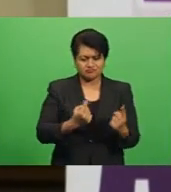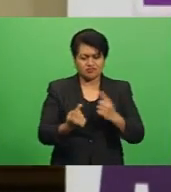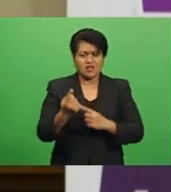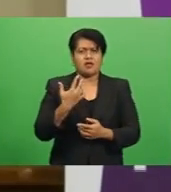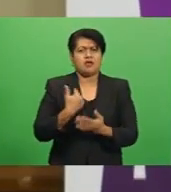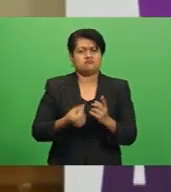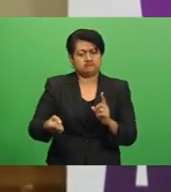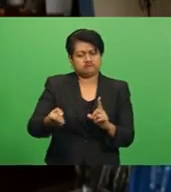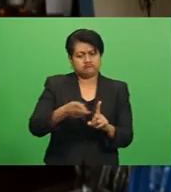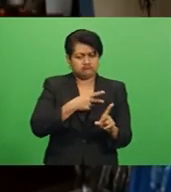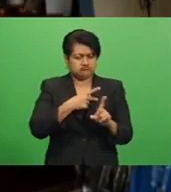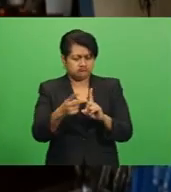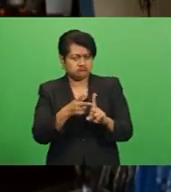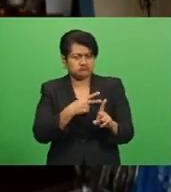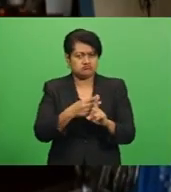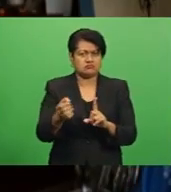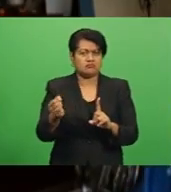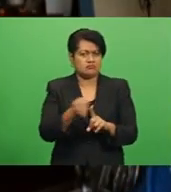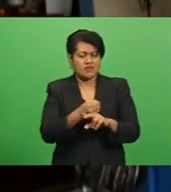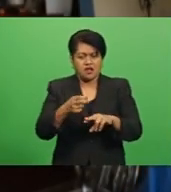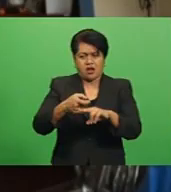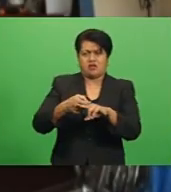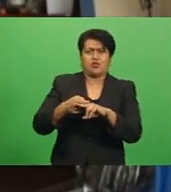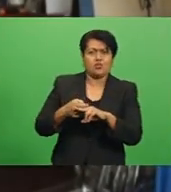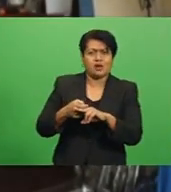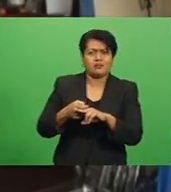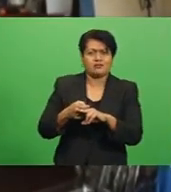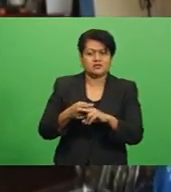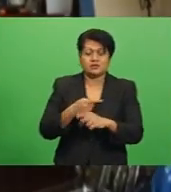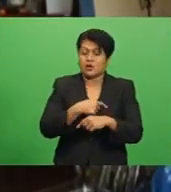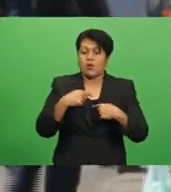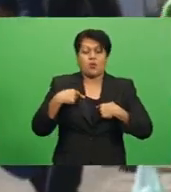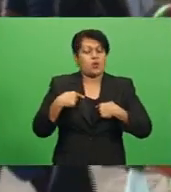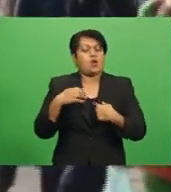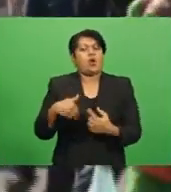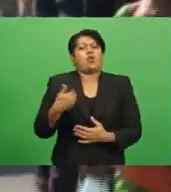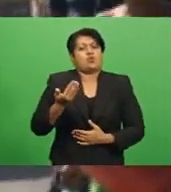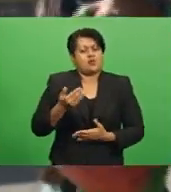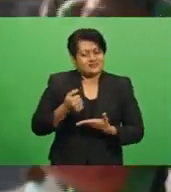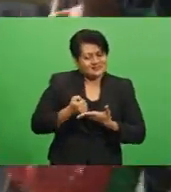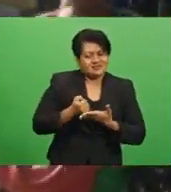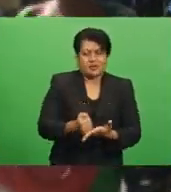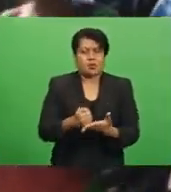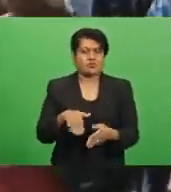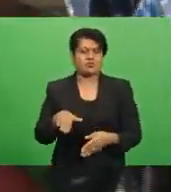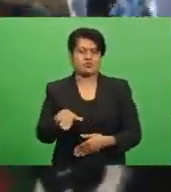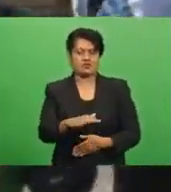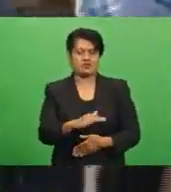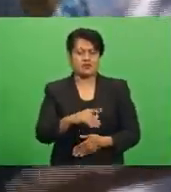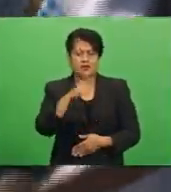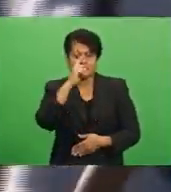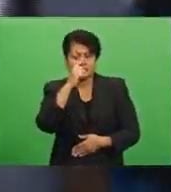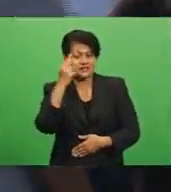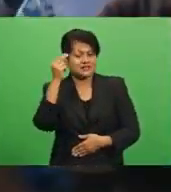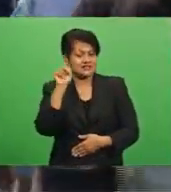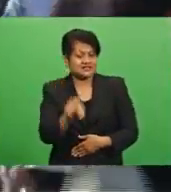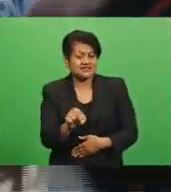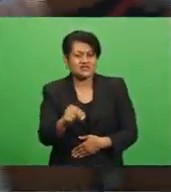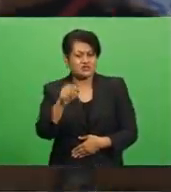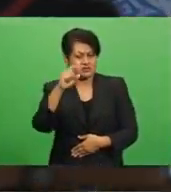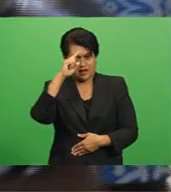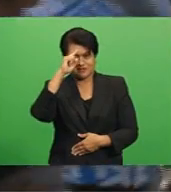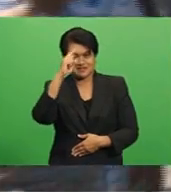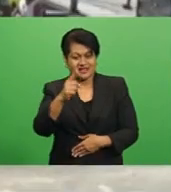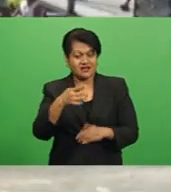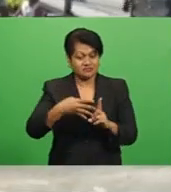when they had been raped and so on. So we've always supported them. She says people need to understand that the